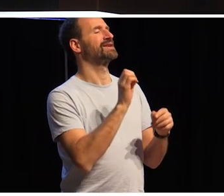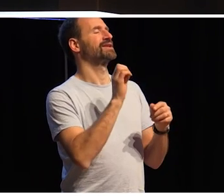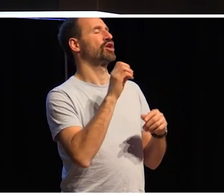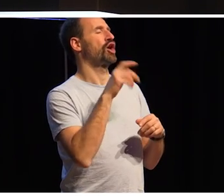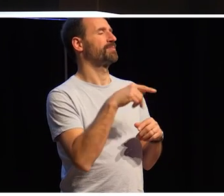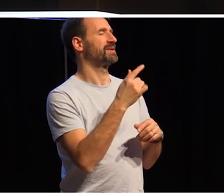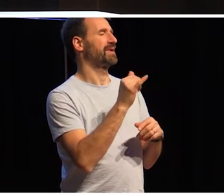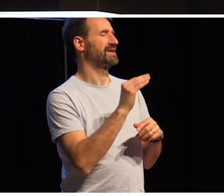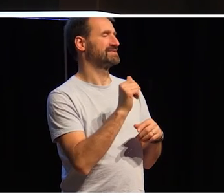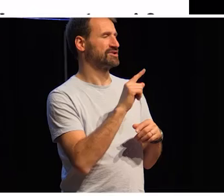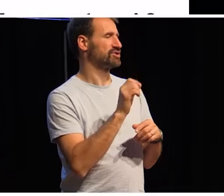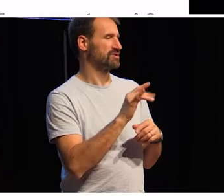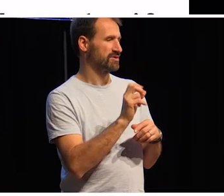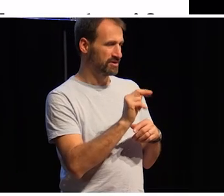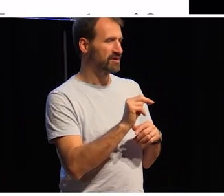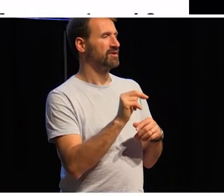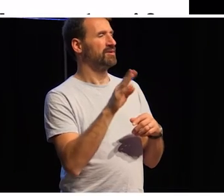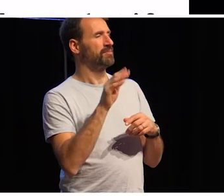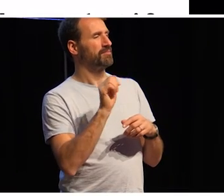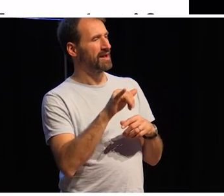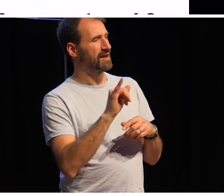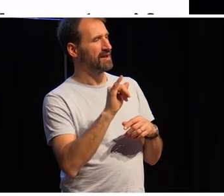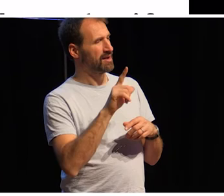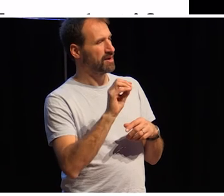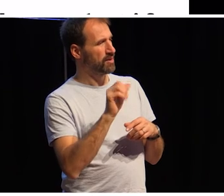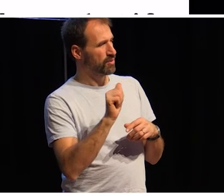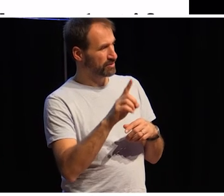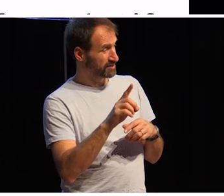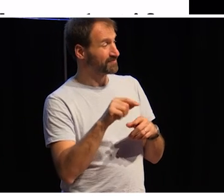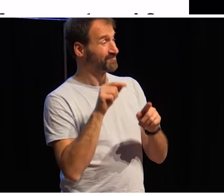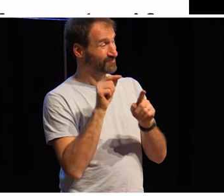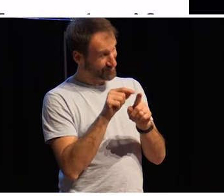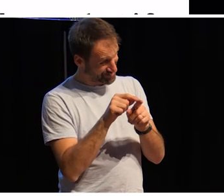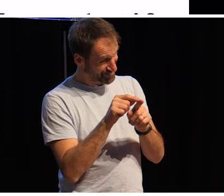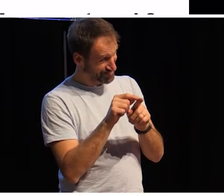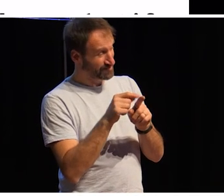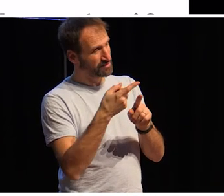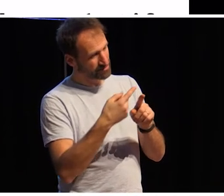is deoptimizing this function. And what we actually do